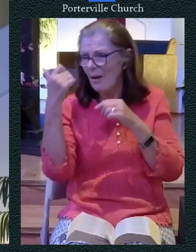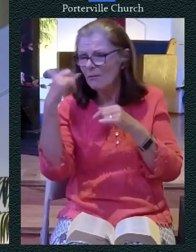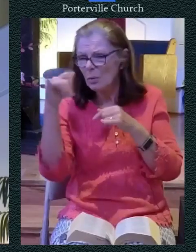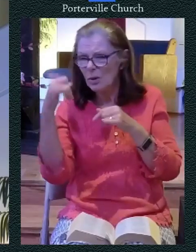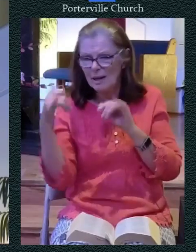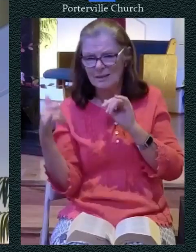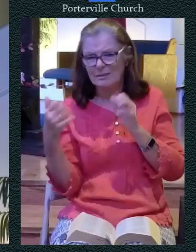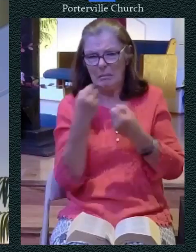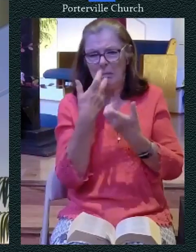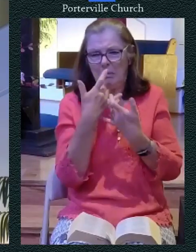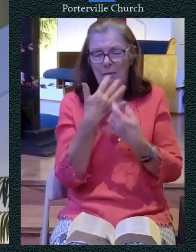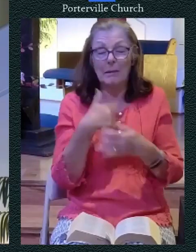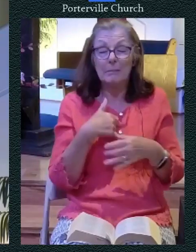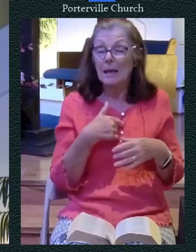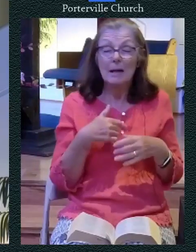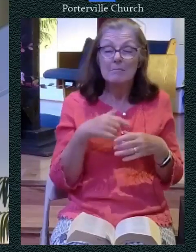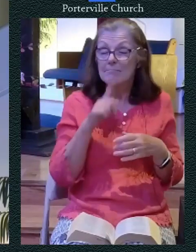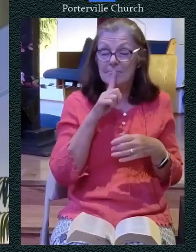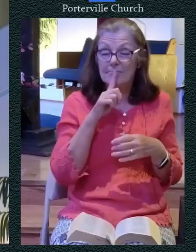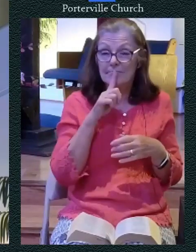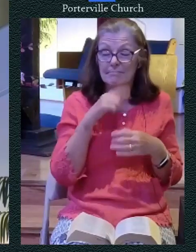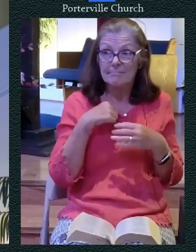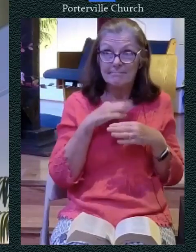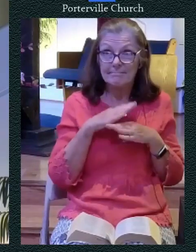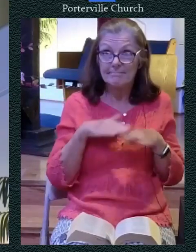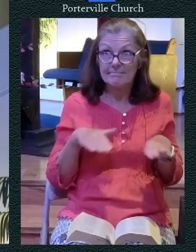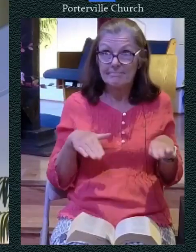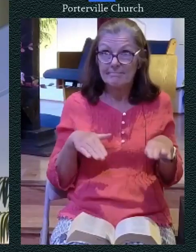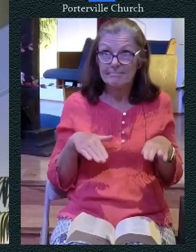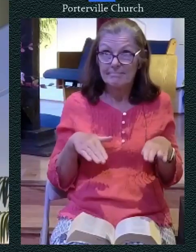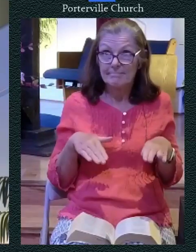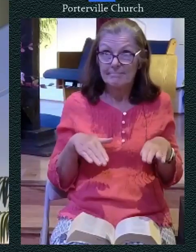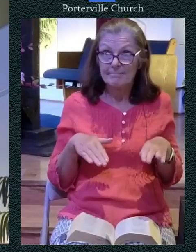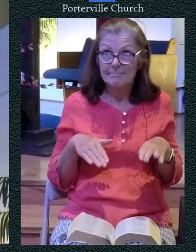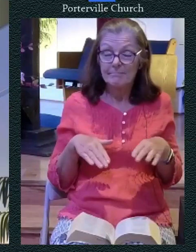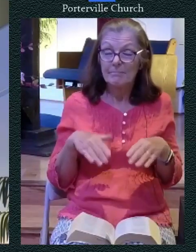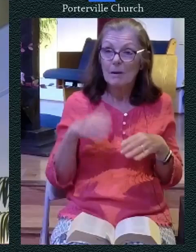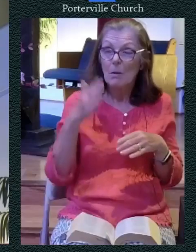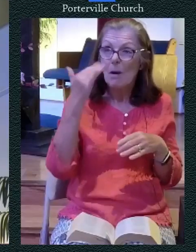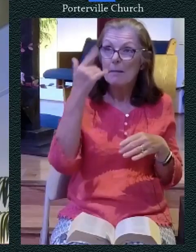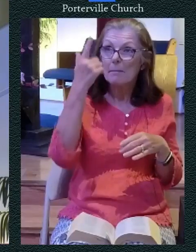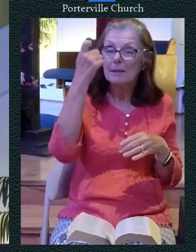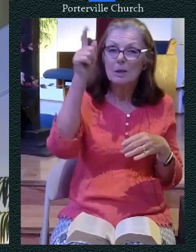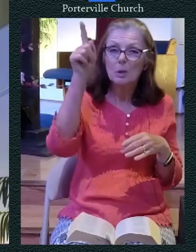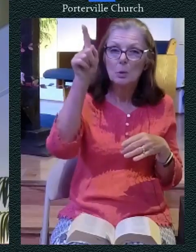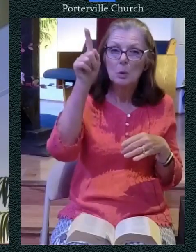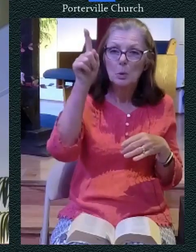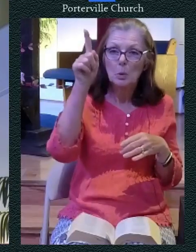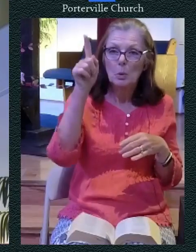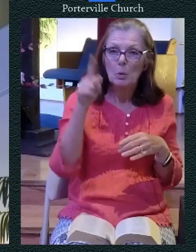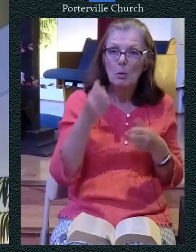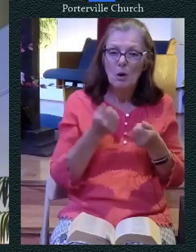not open my mouth, because it is you who have done it.